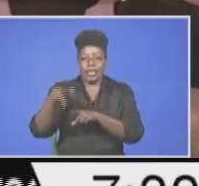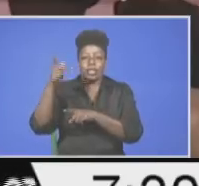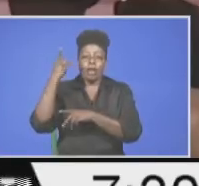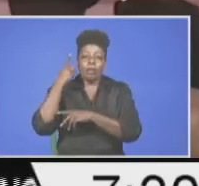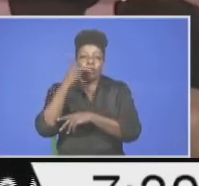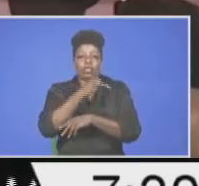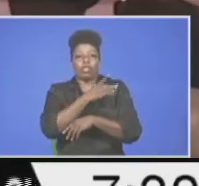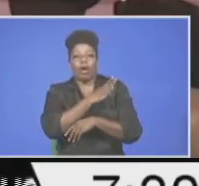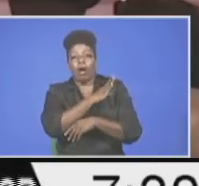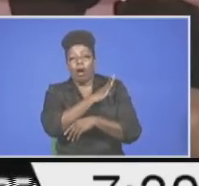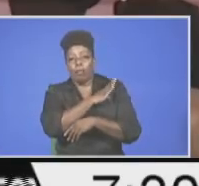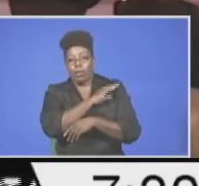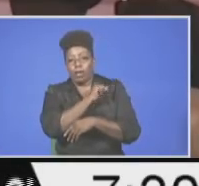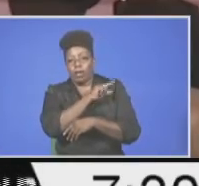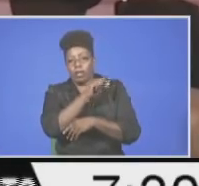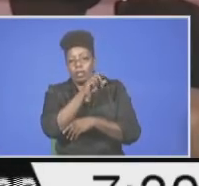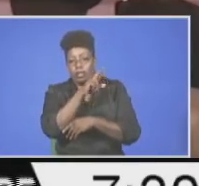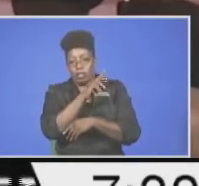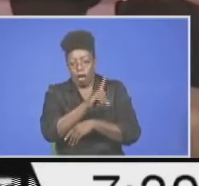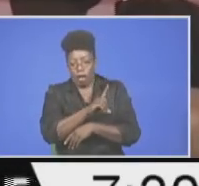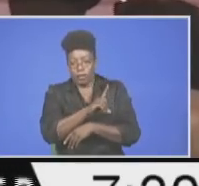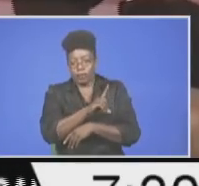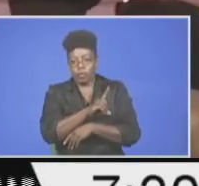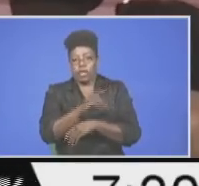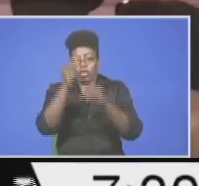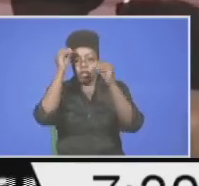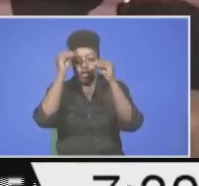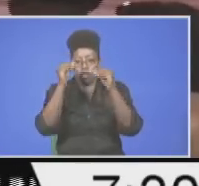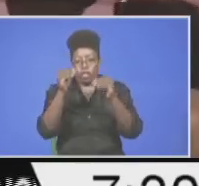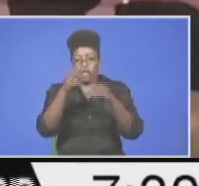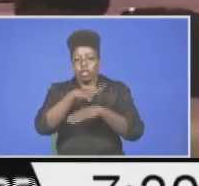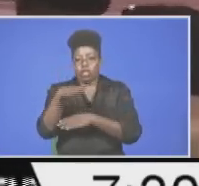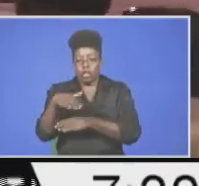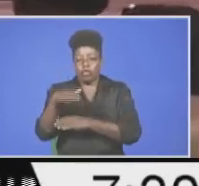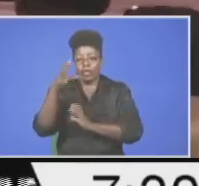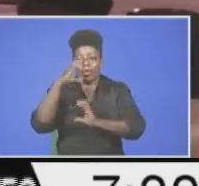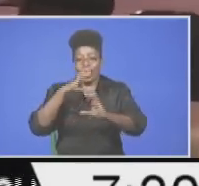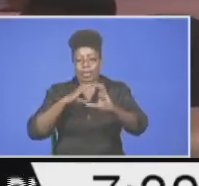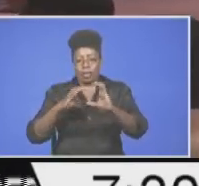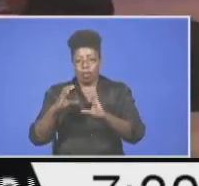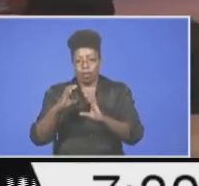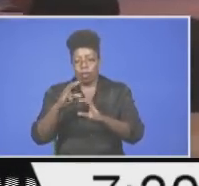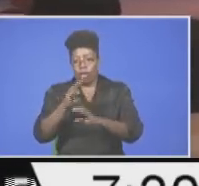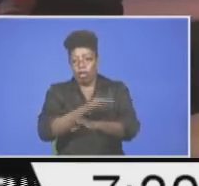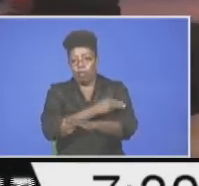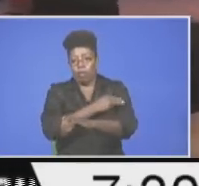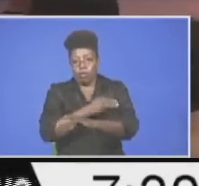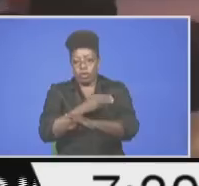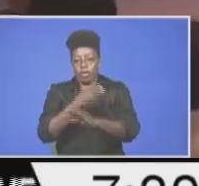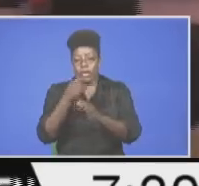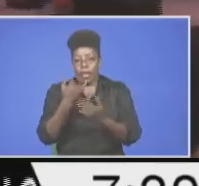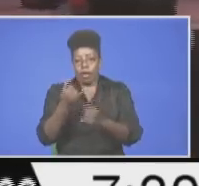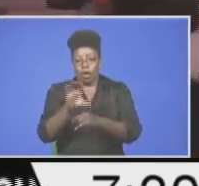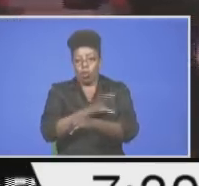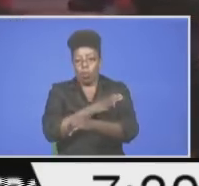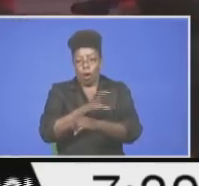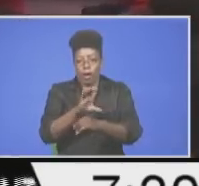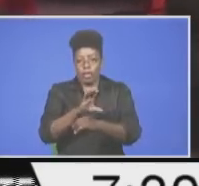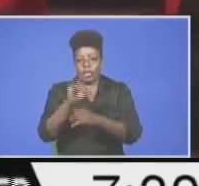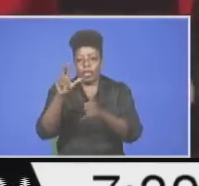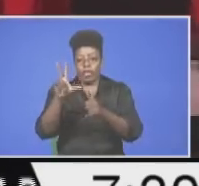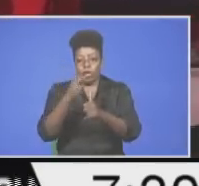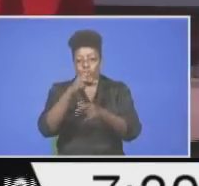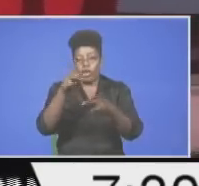Wright's gift was teaching the children classical and Bahamian music, which earned the choir third place among 80 European